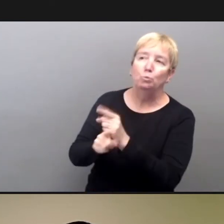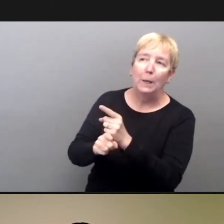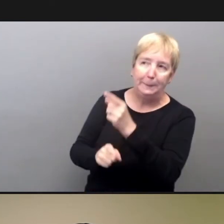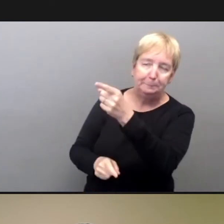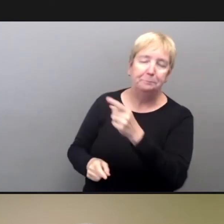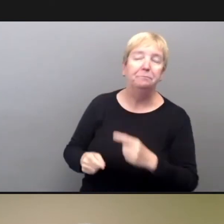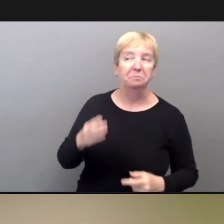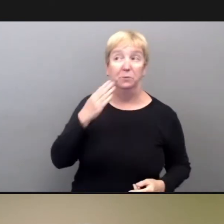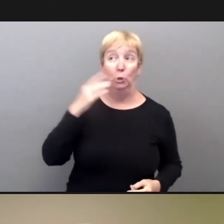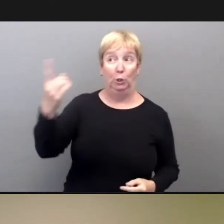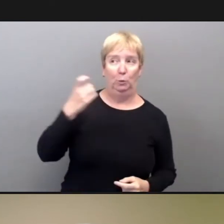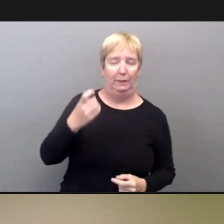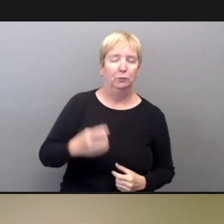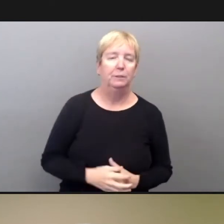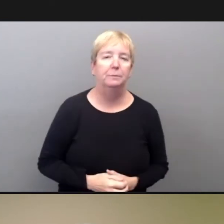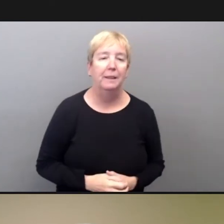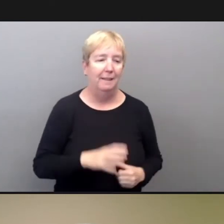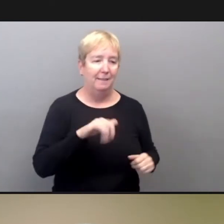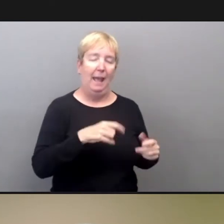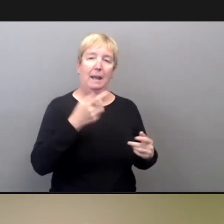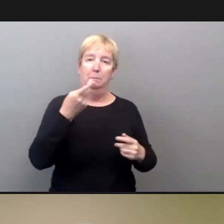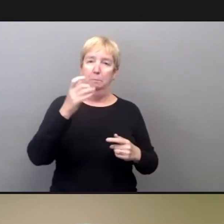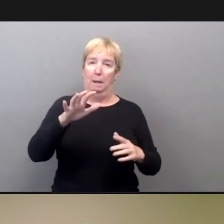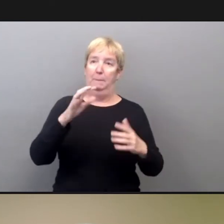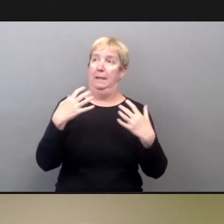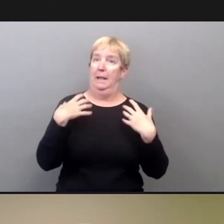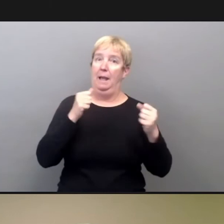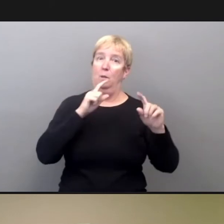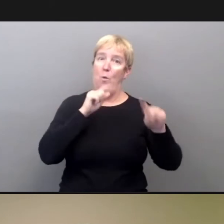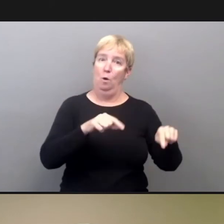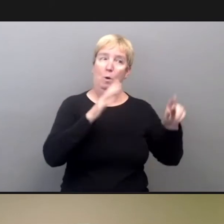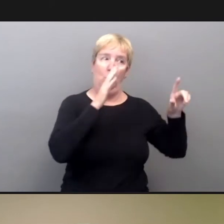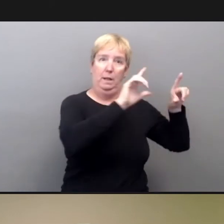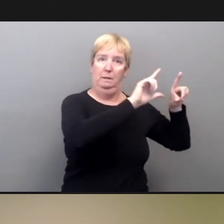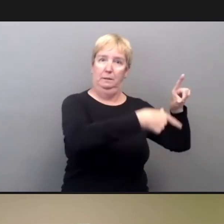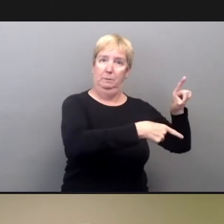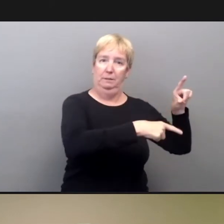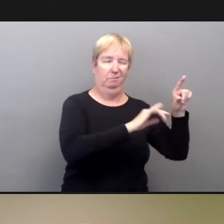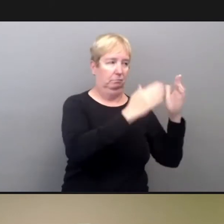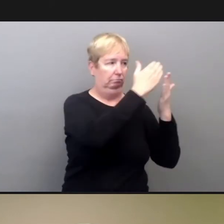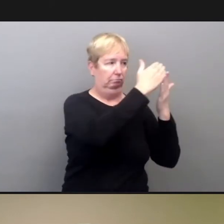great question. The order is set to expire. I think